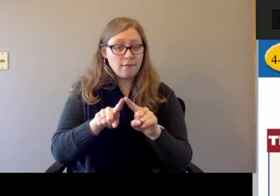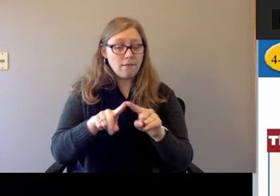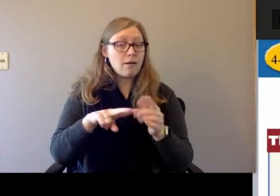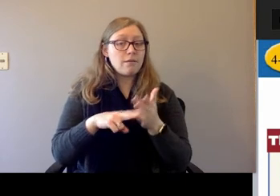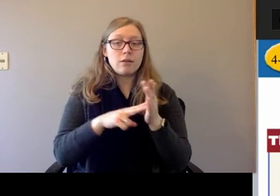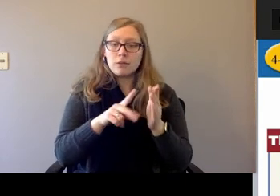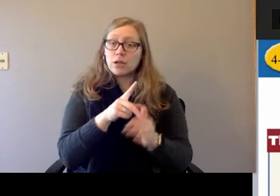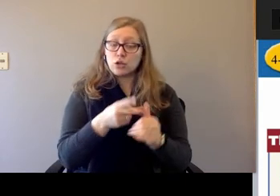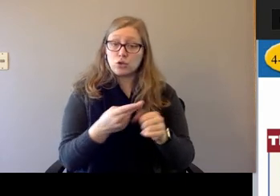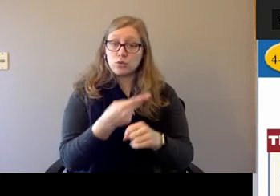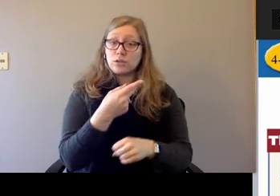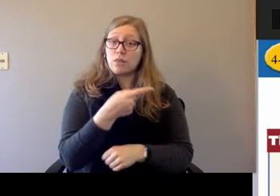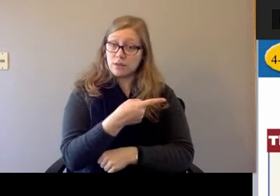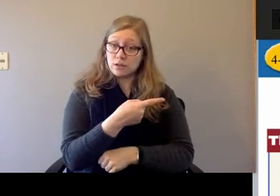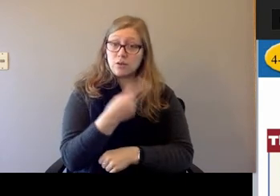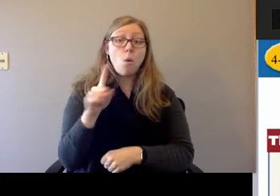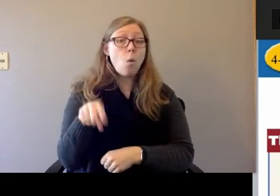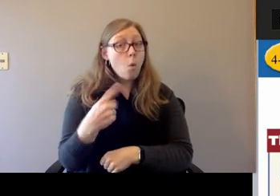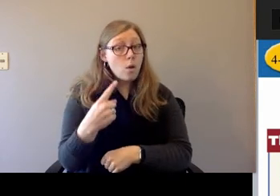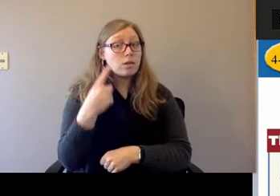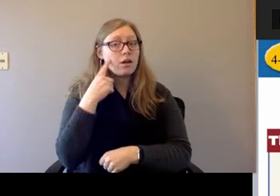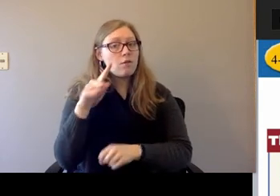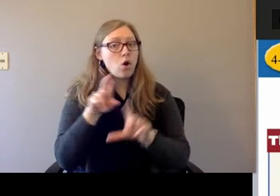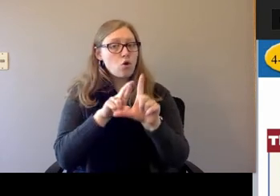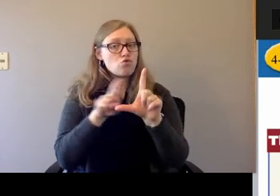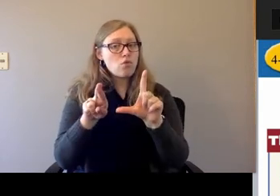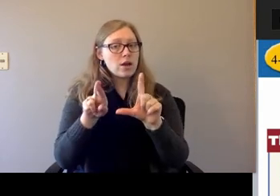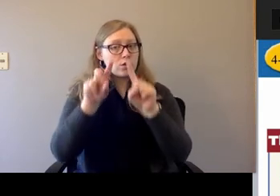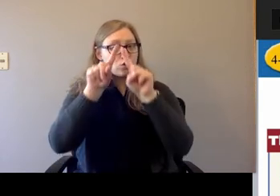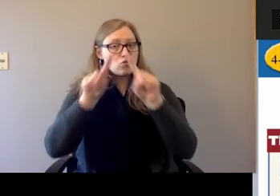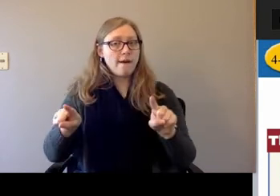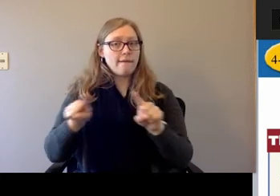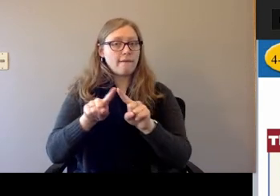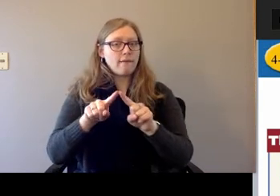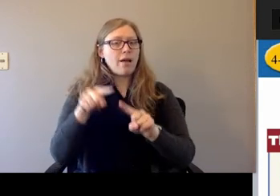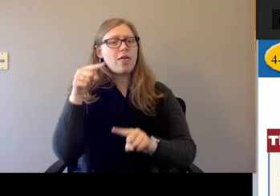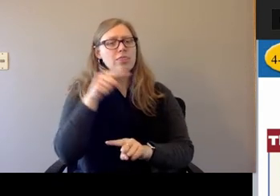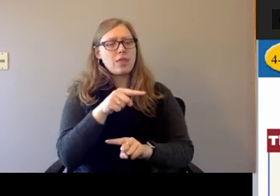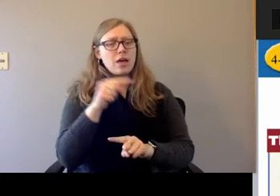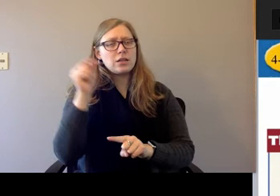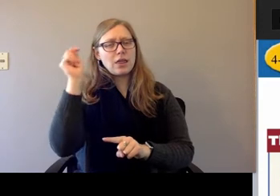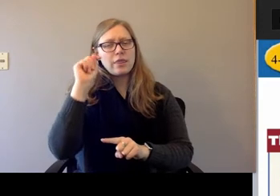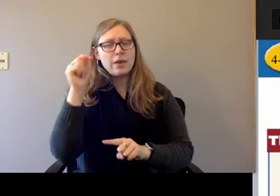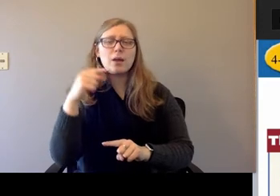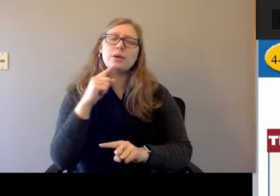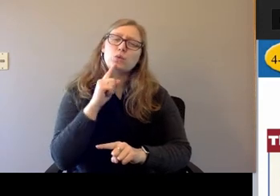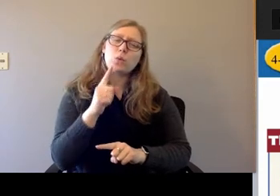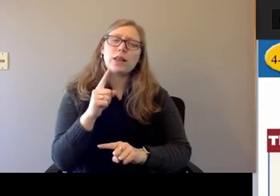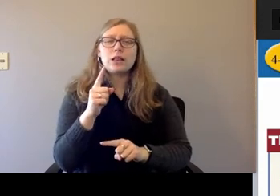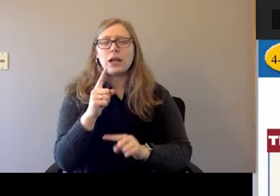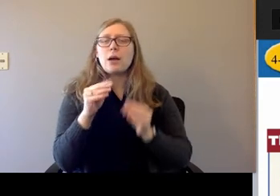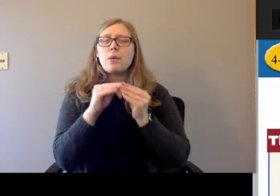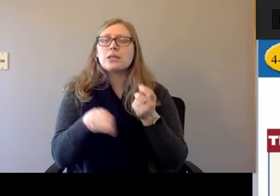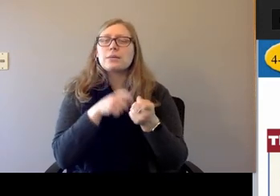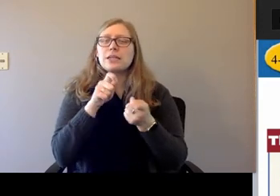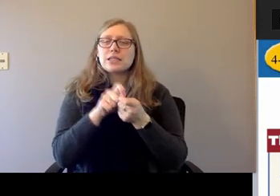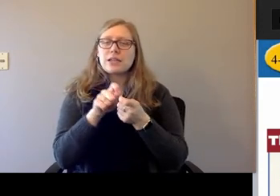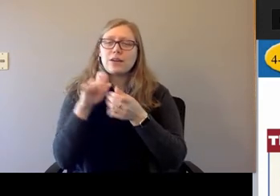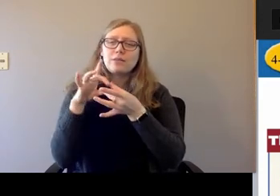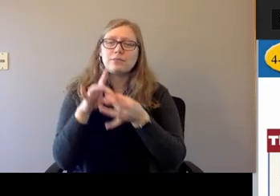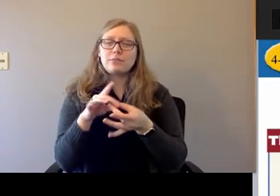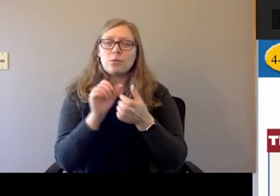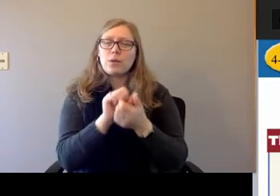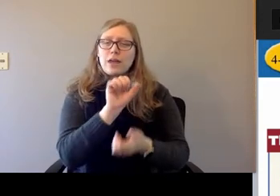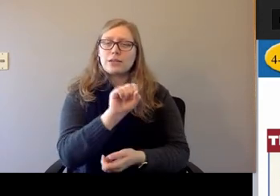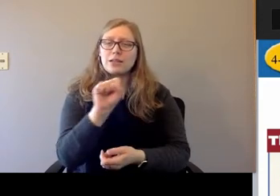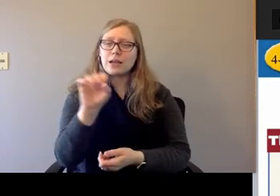right triangle. I think about this theorem as really a refinement of the side theorem. Because think about it, if